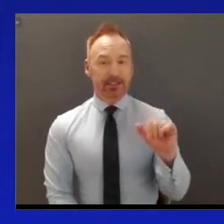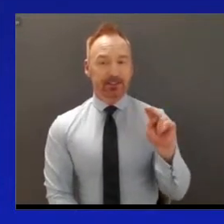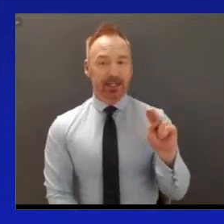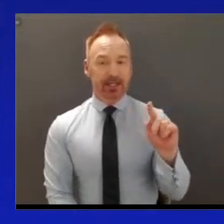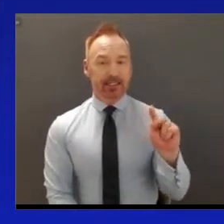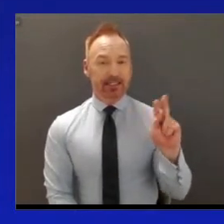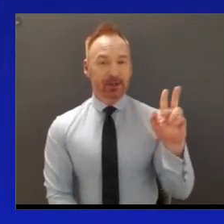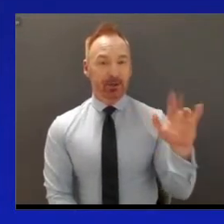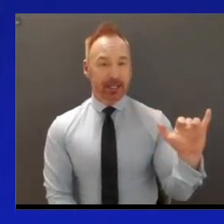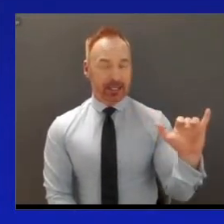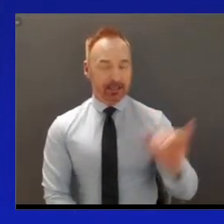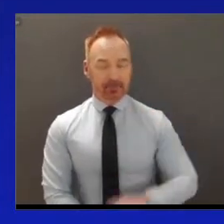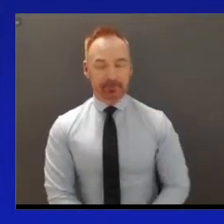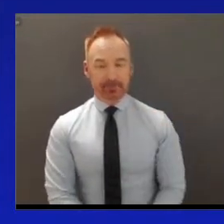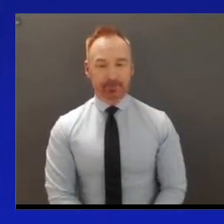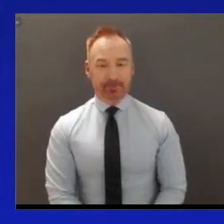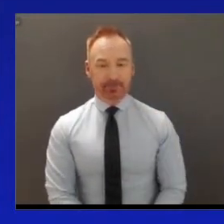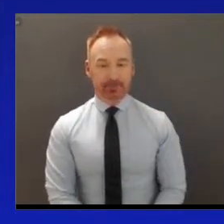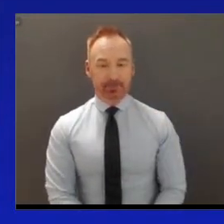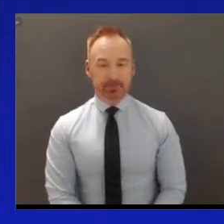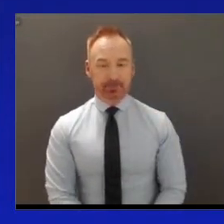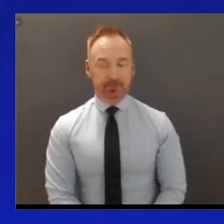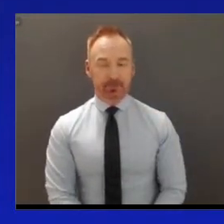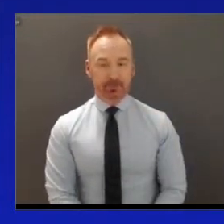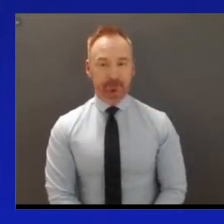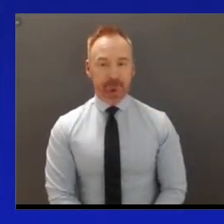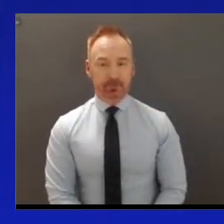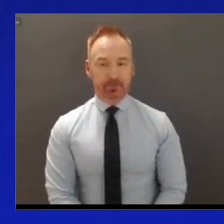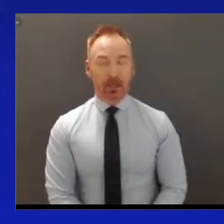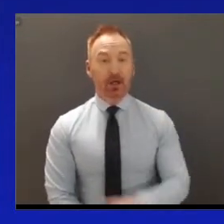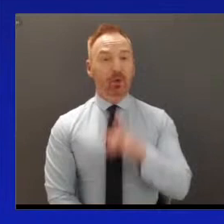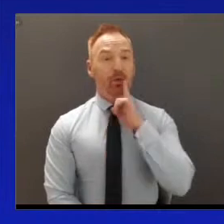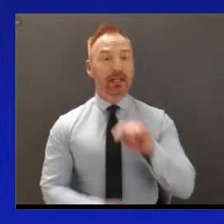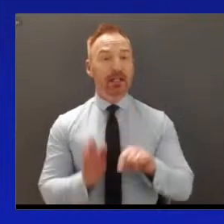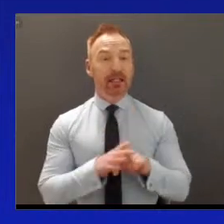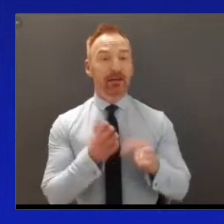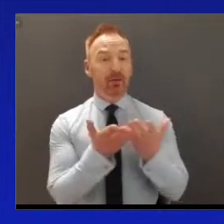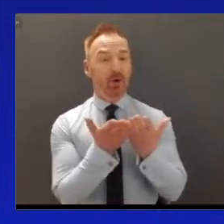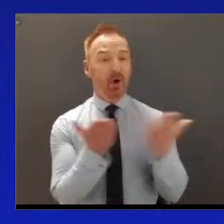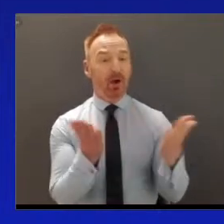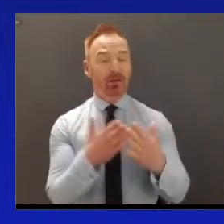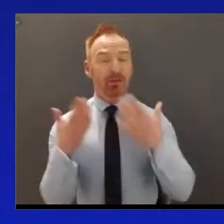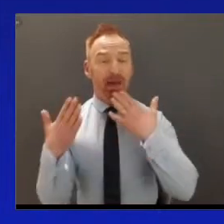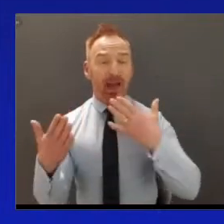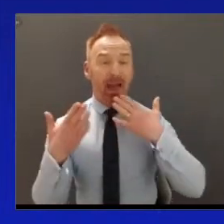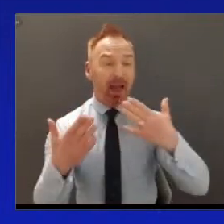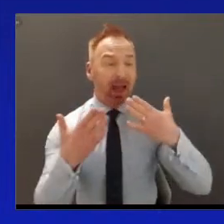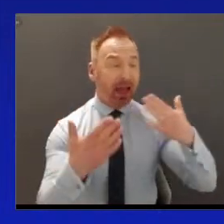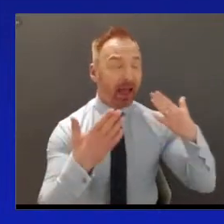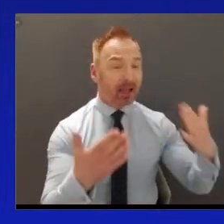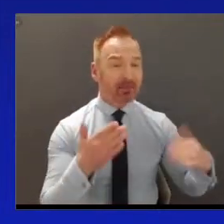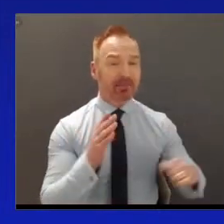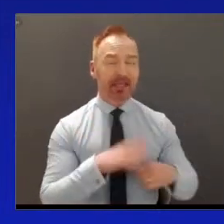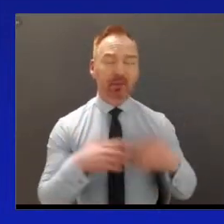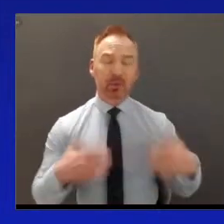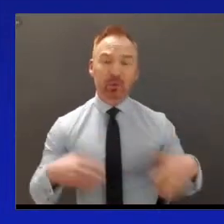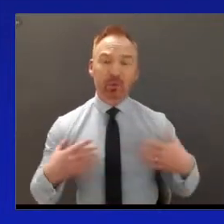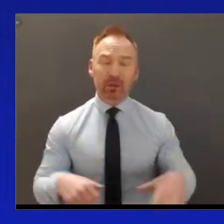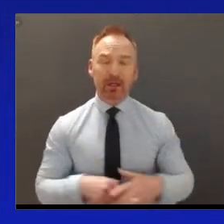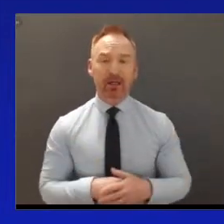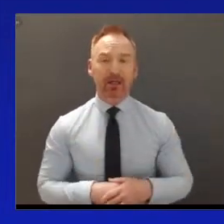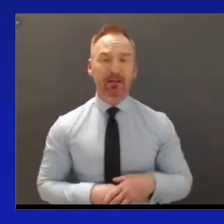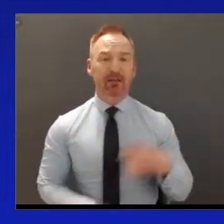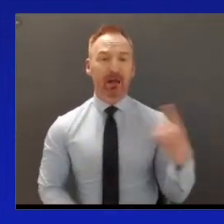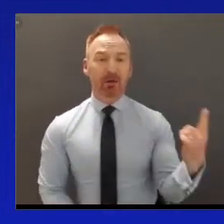Etches and her team. I don't think we can ever say thank you enough. I know some of the questions I think Mr. Demonte